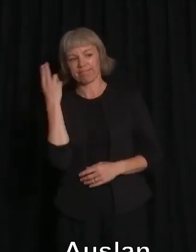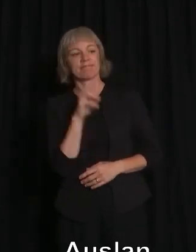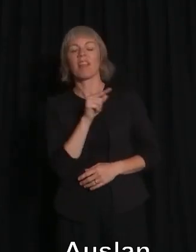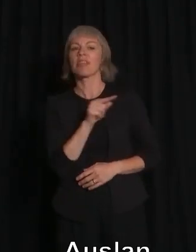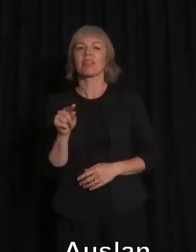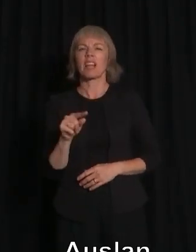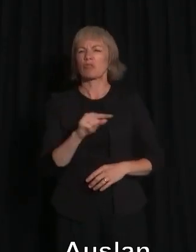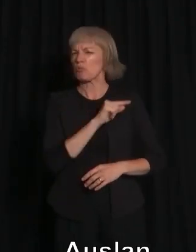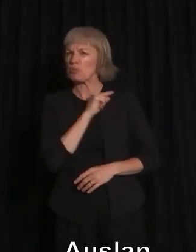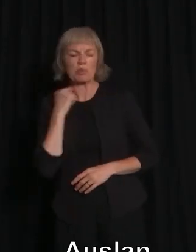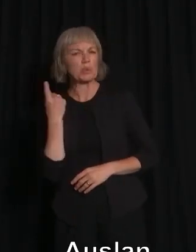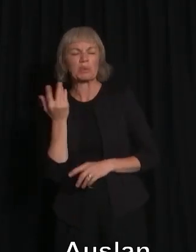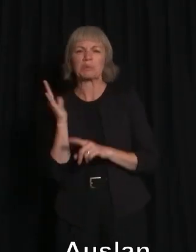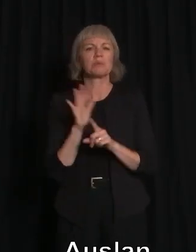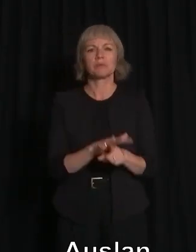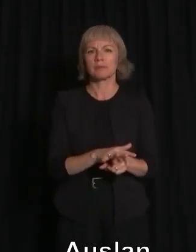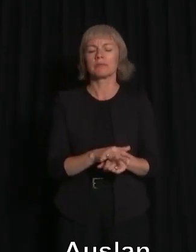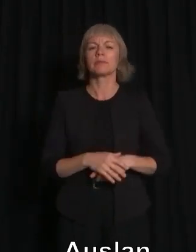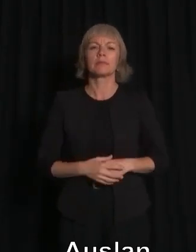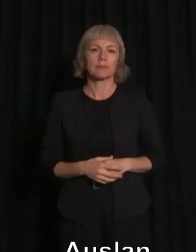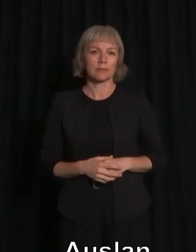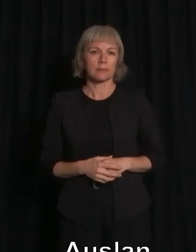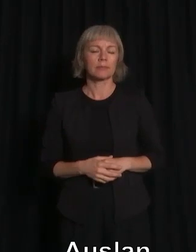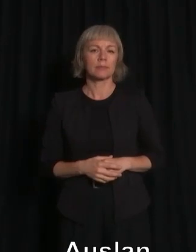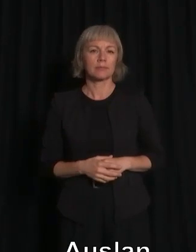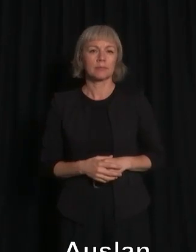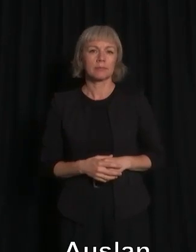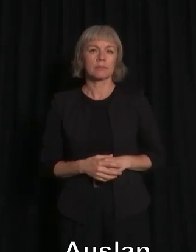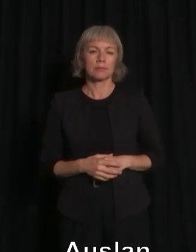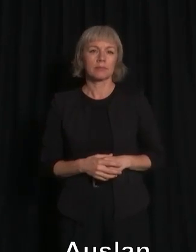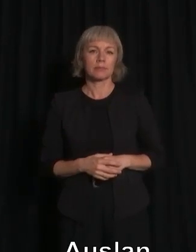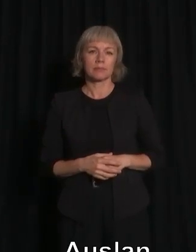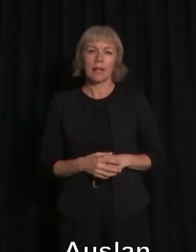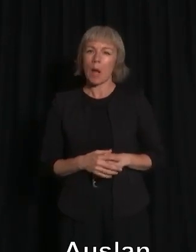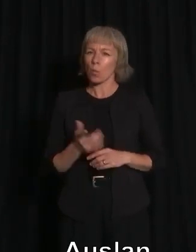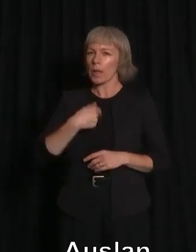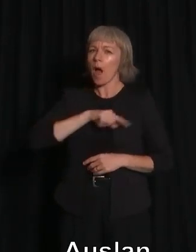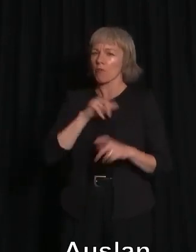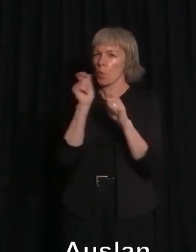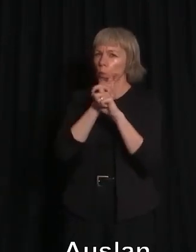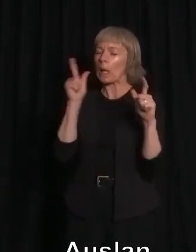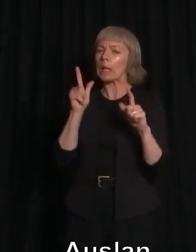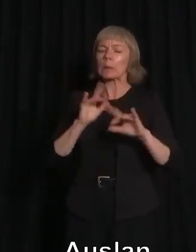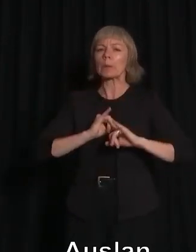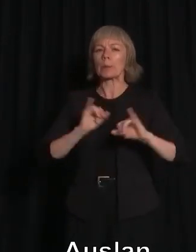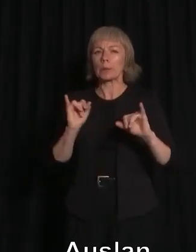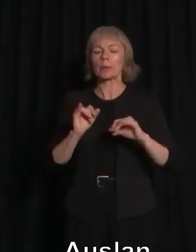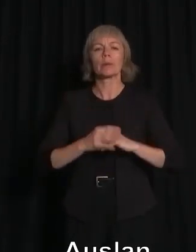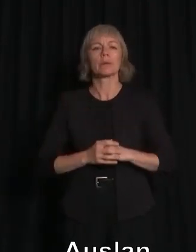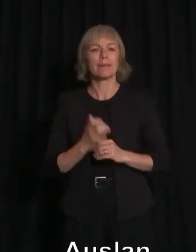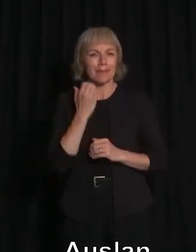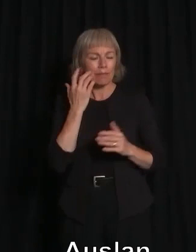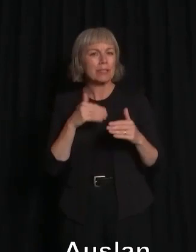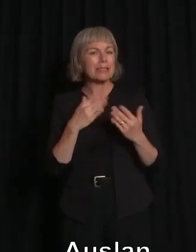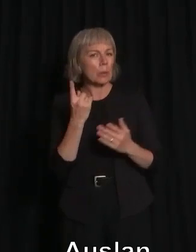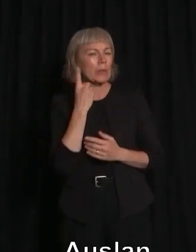and degrading treatment has actually been deeply rooted in our awareness. Every day we hear reports